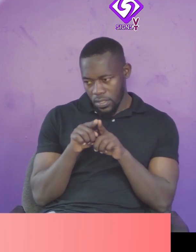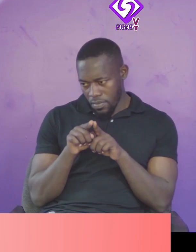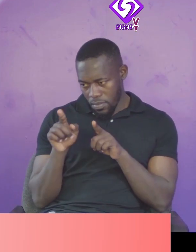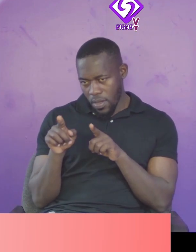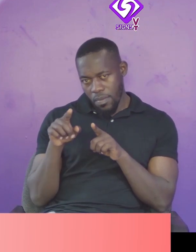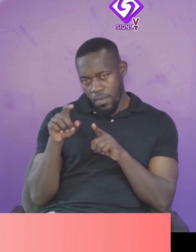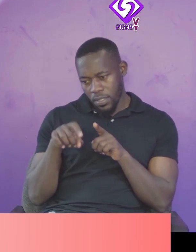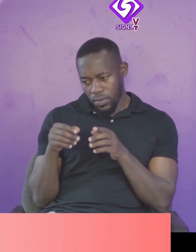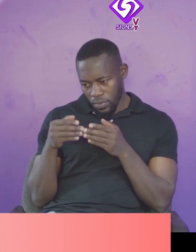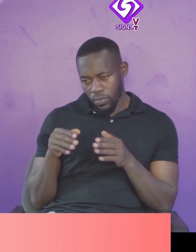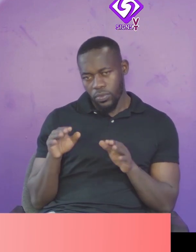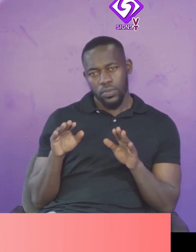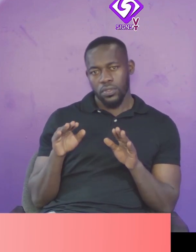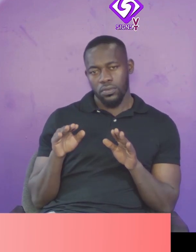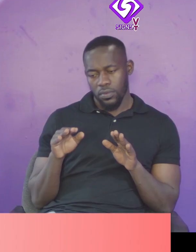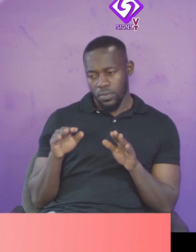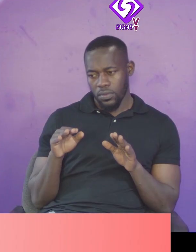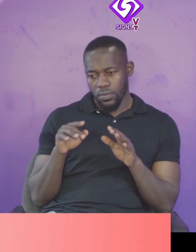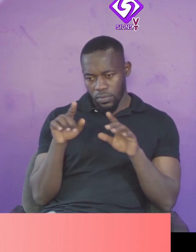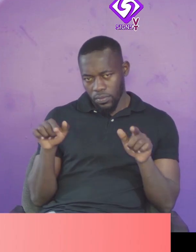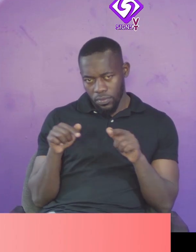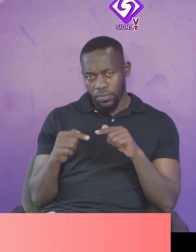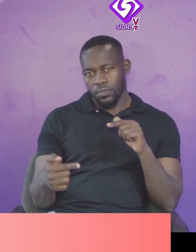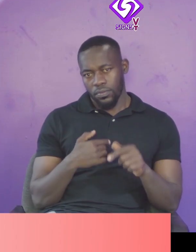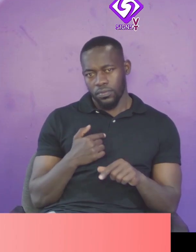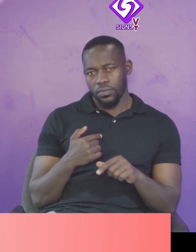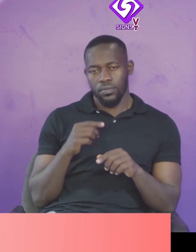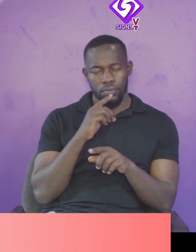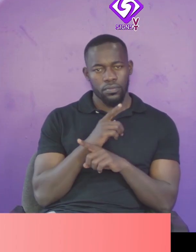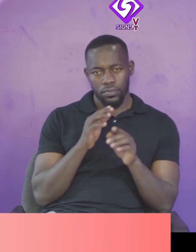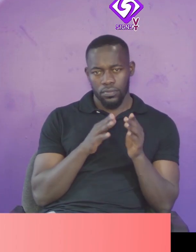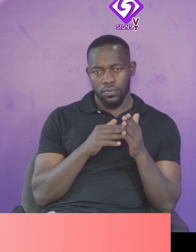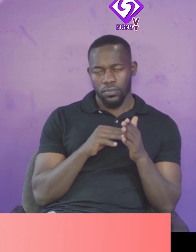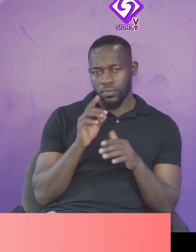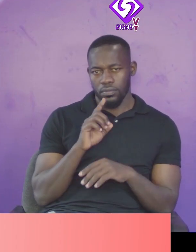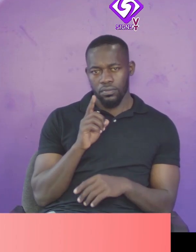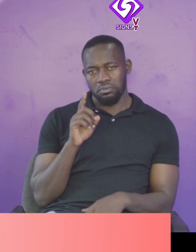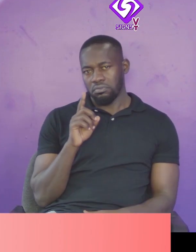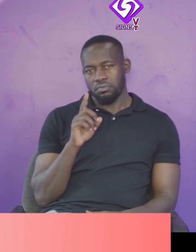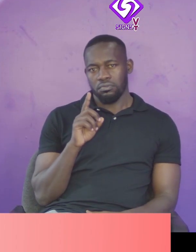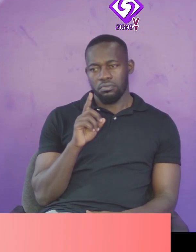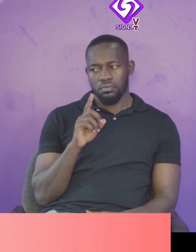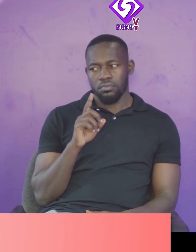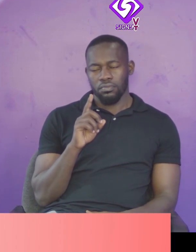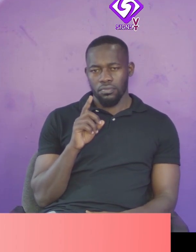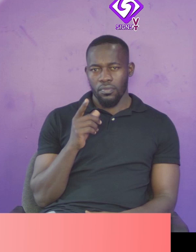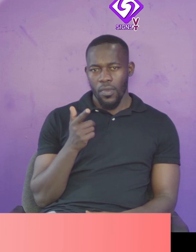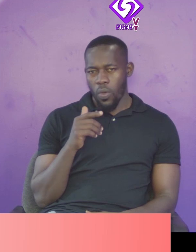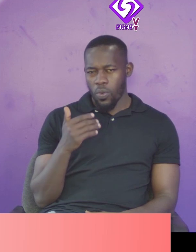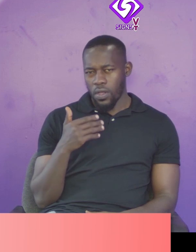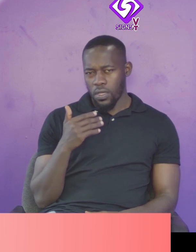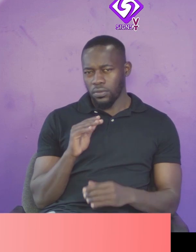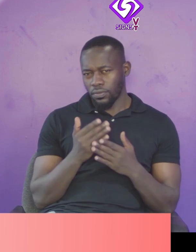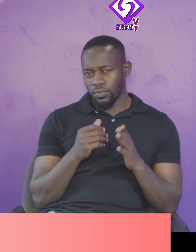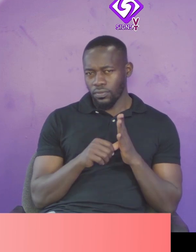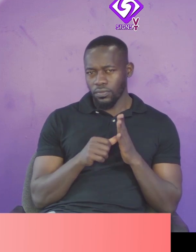means not that their defense is weak, maybe their system or something else, but